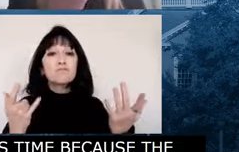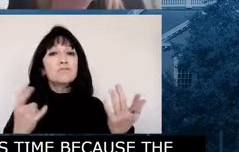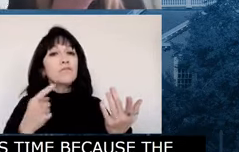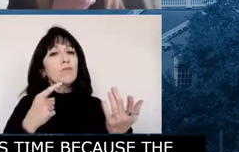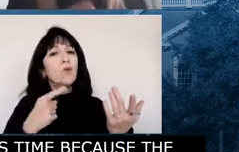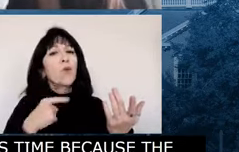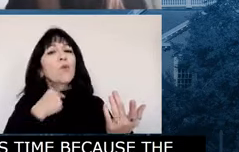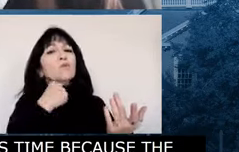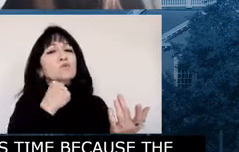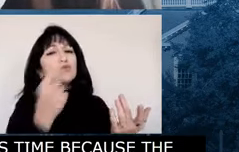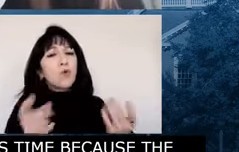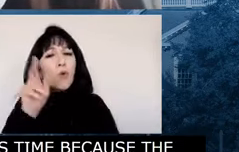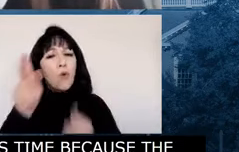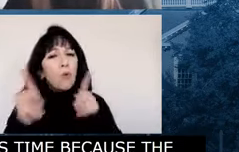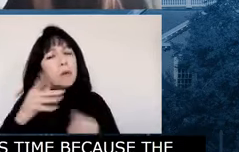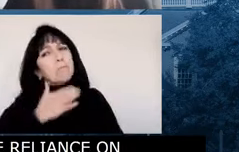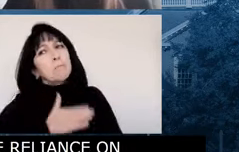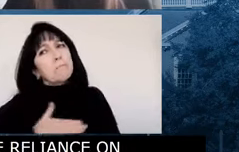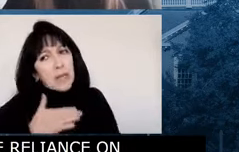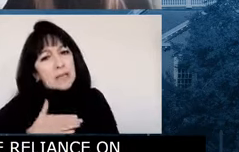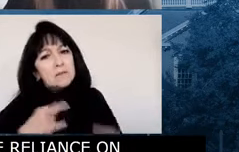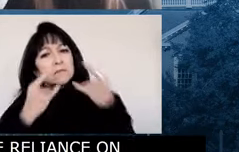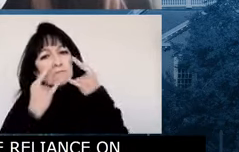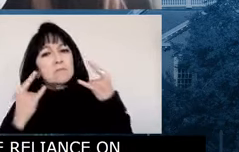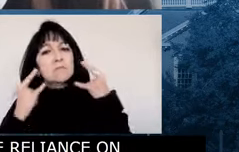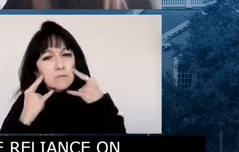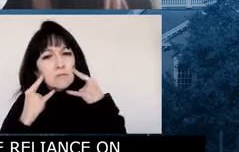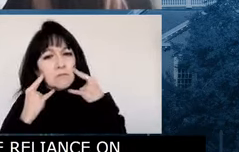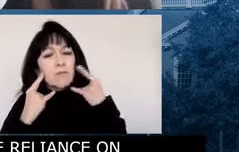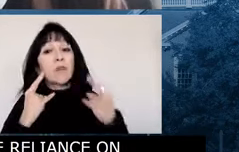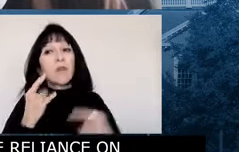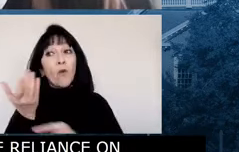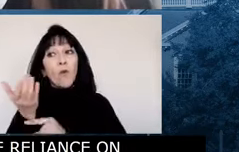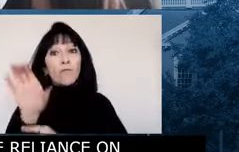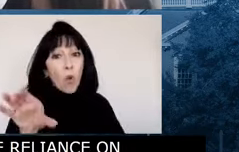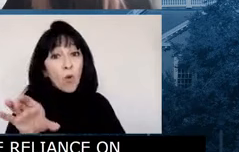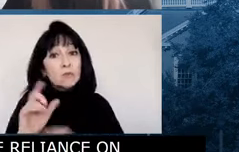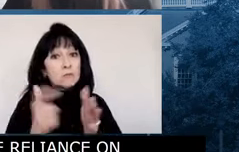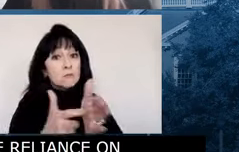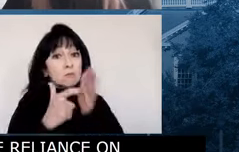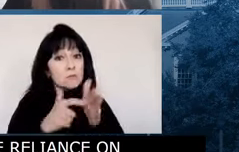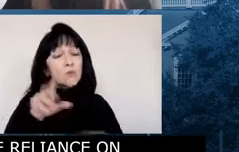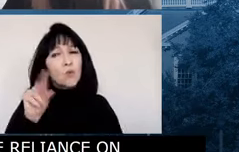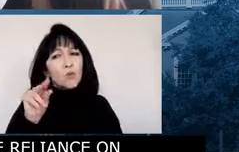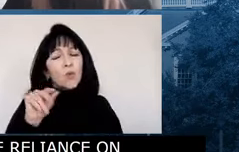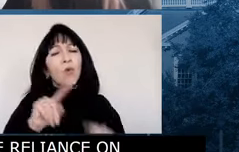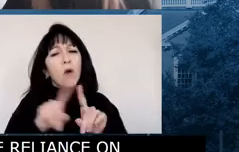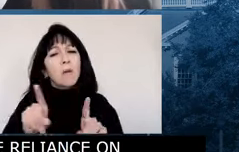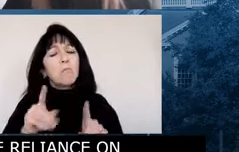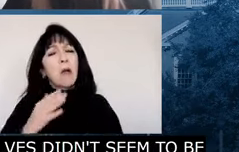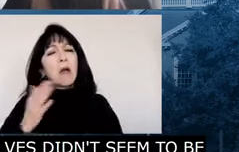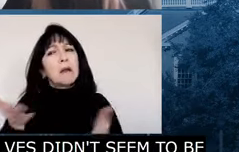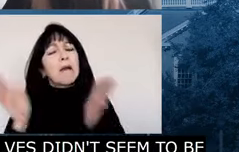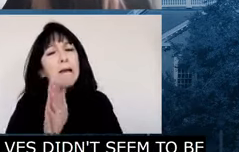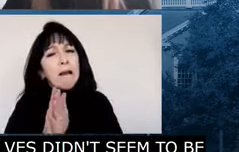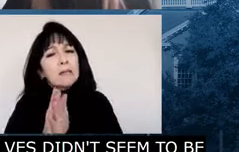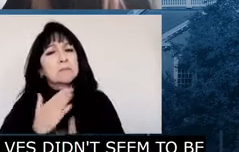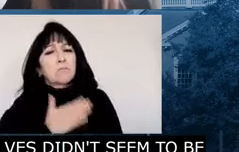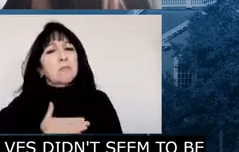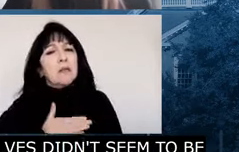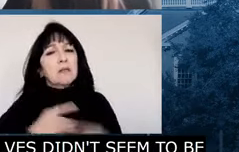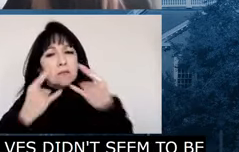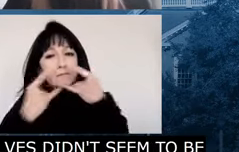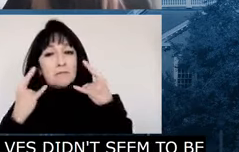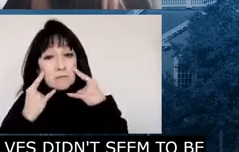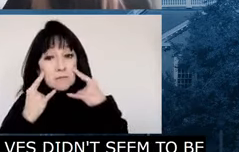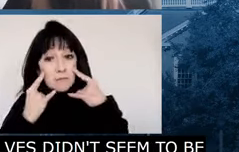with a really incredible surge in the hospitals. And so it was really because of that hospital surge and the